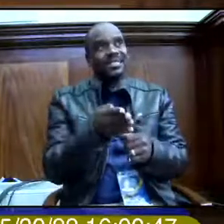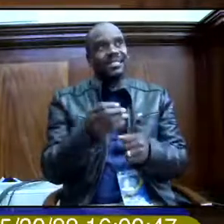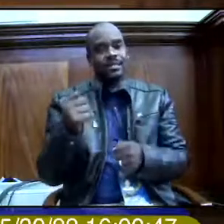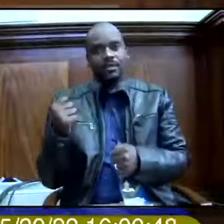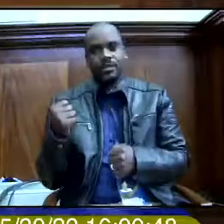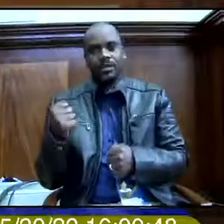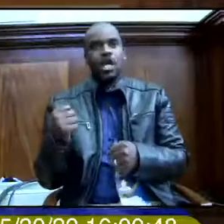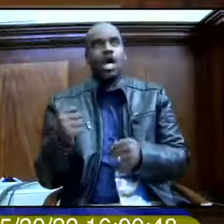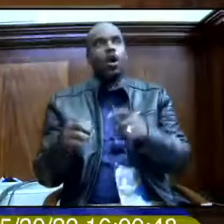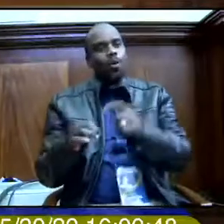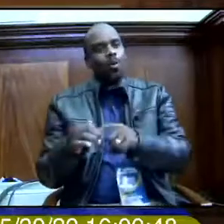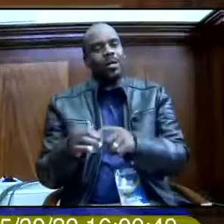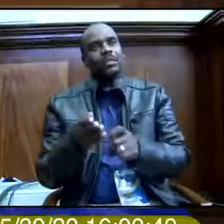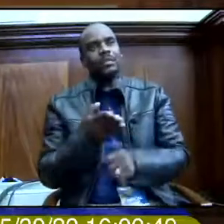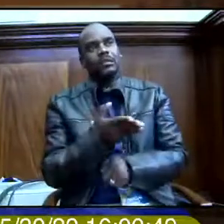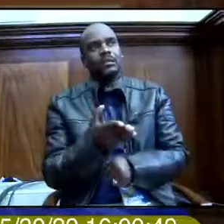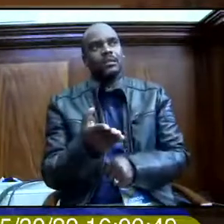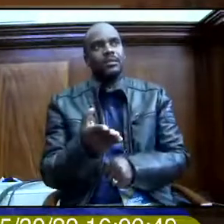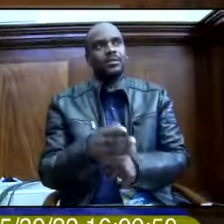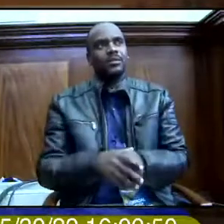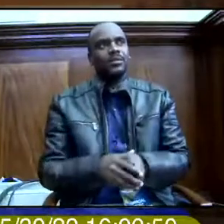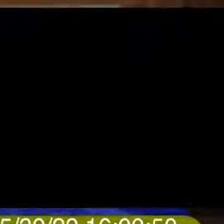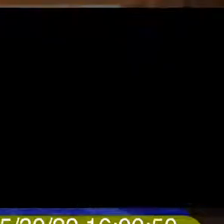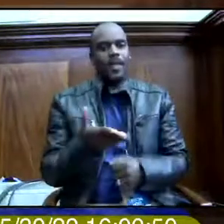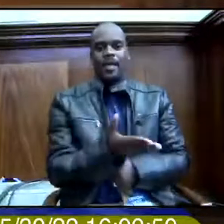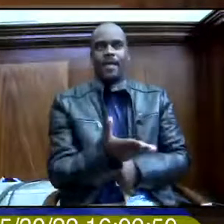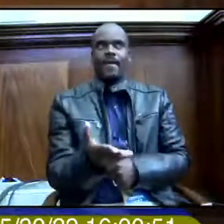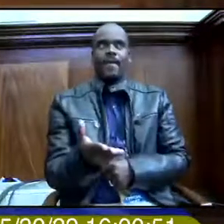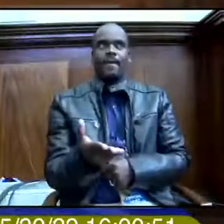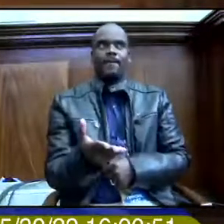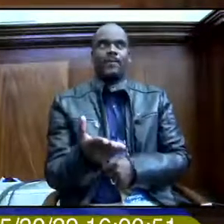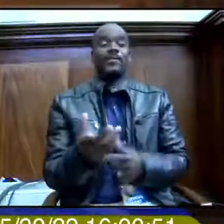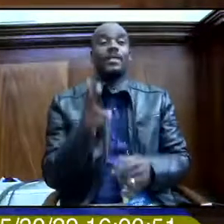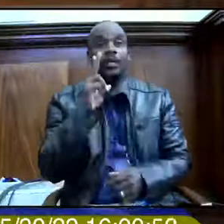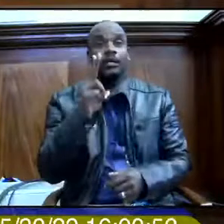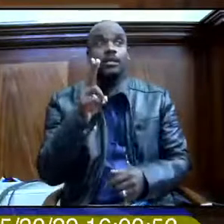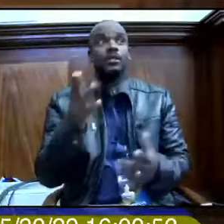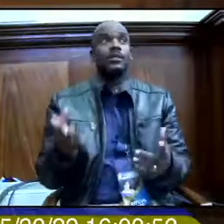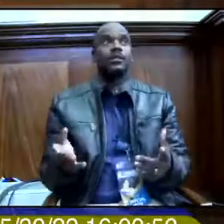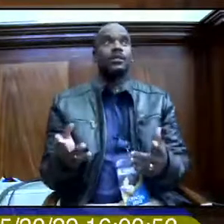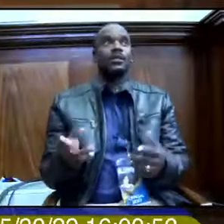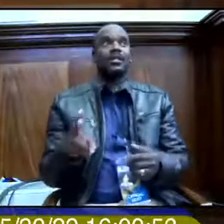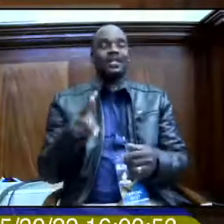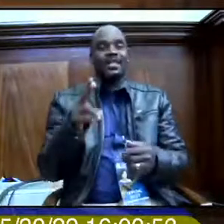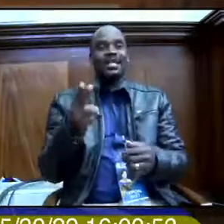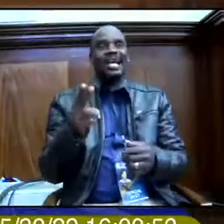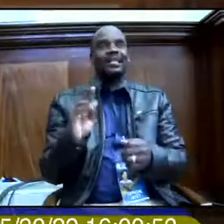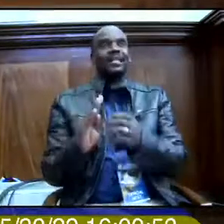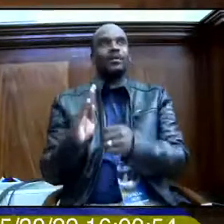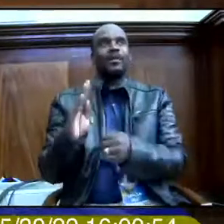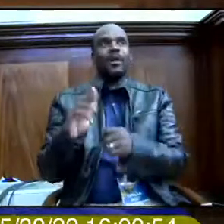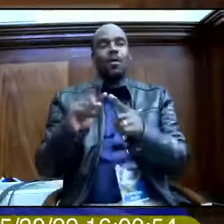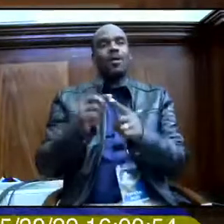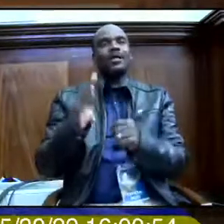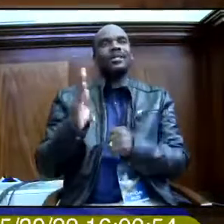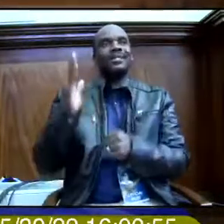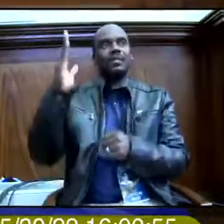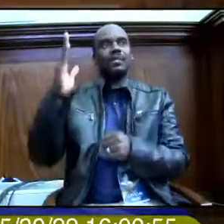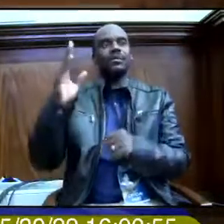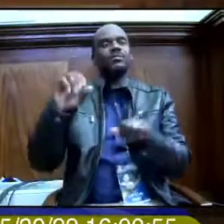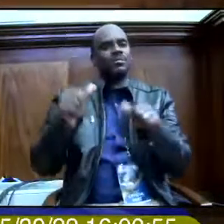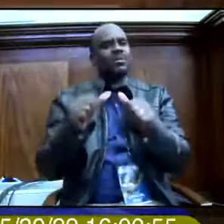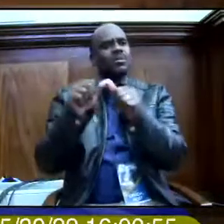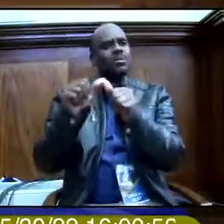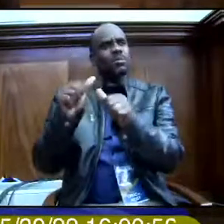inequalities that we begin to to to actually see and another point that is raised that is very key for bargaining